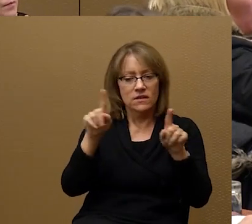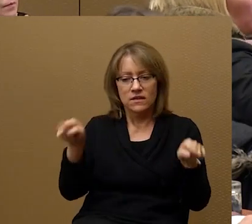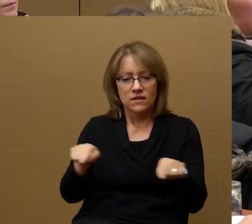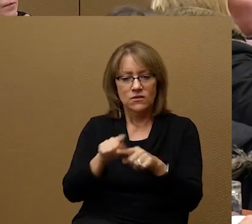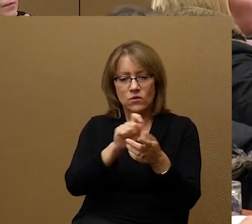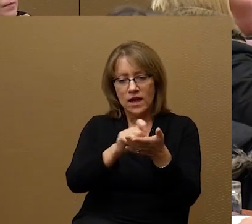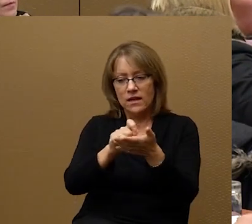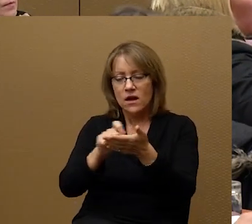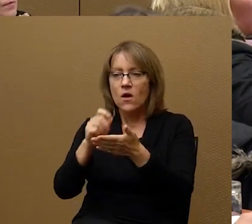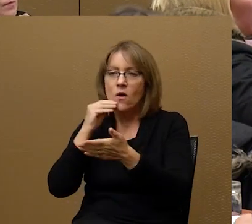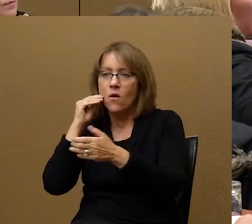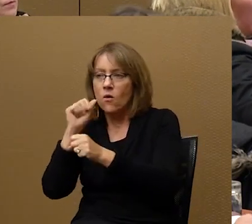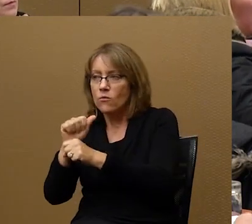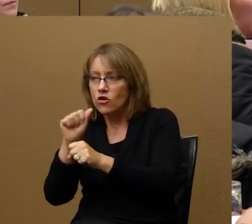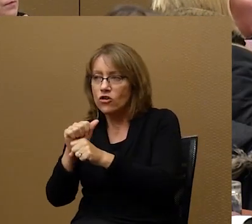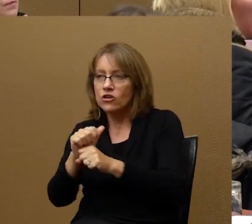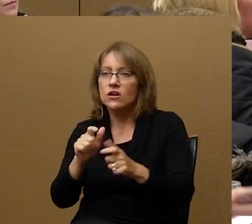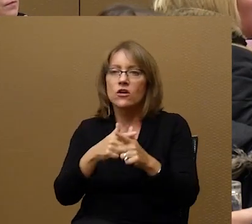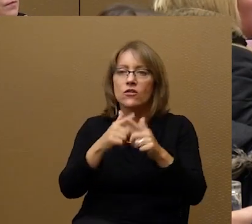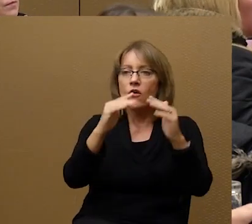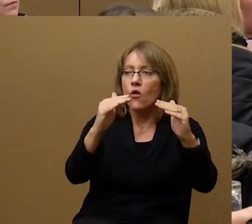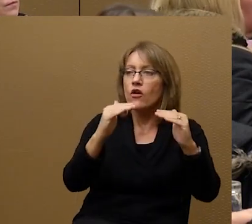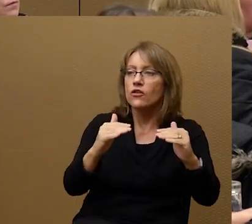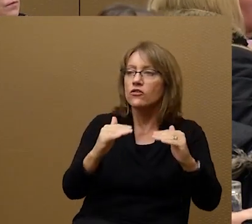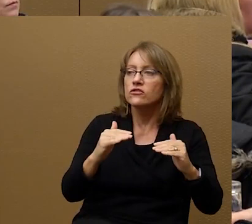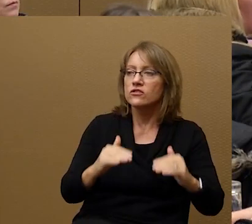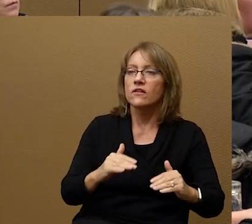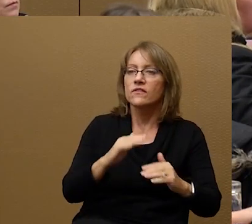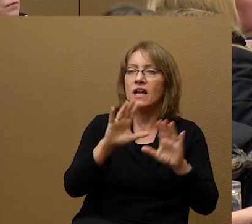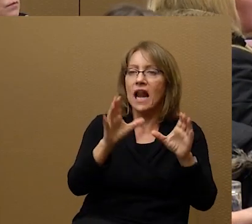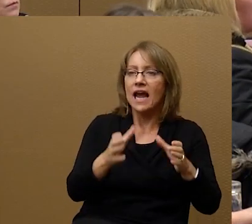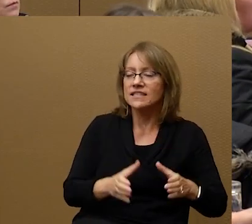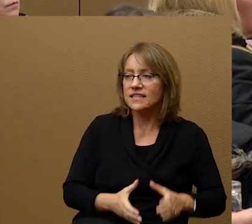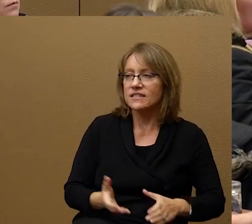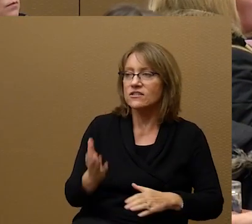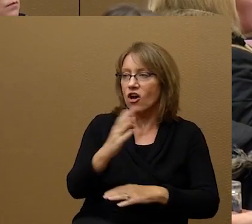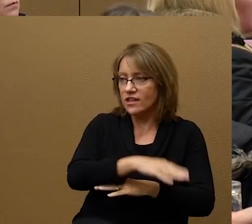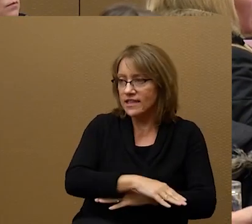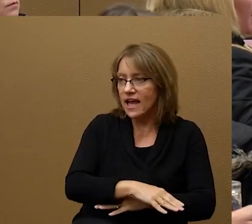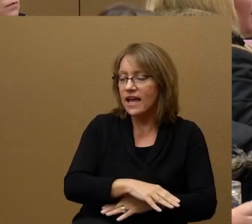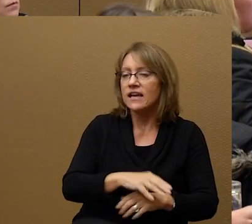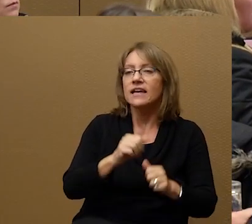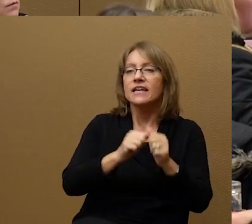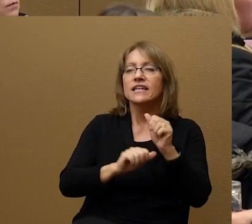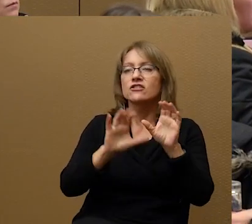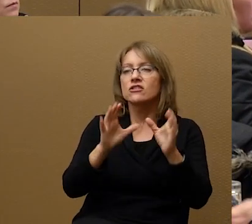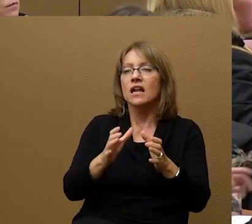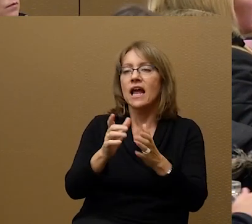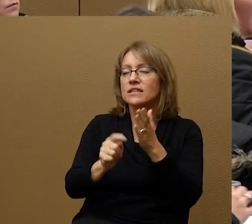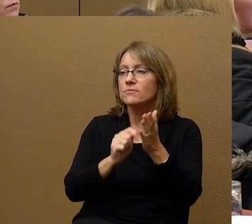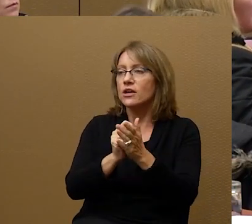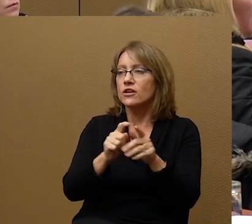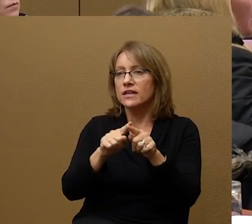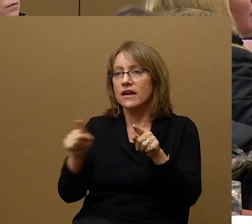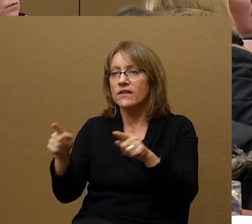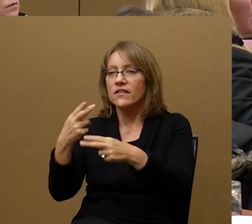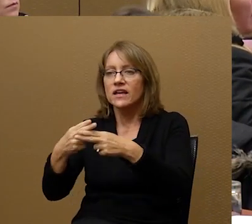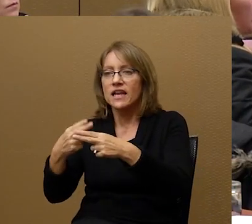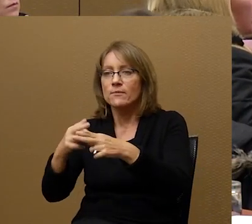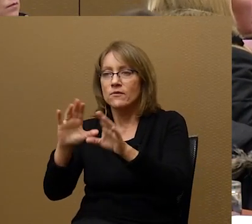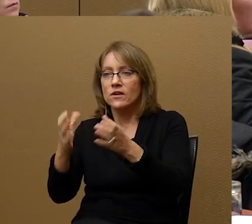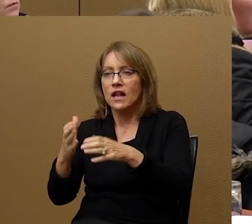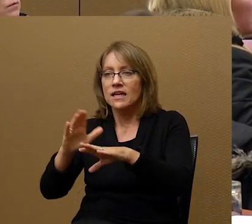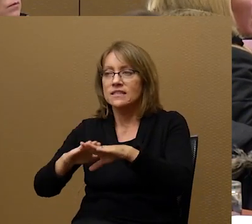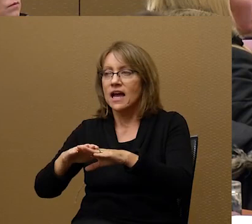students know the predictable order of our periods. We have a 10-period schedule, and then for each class period, I have the name of the class on